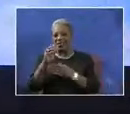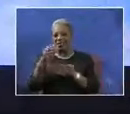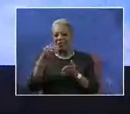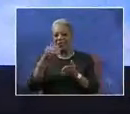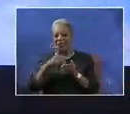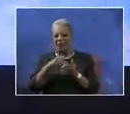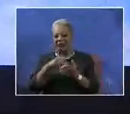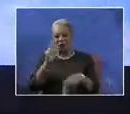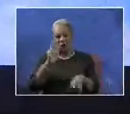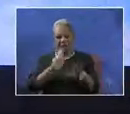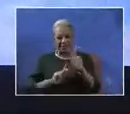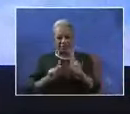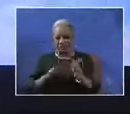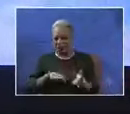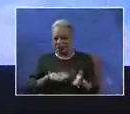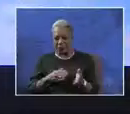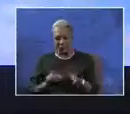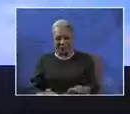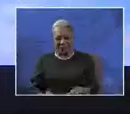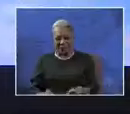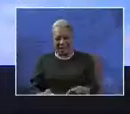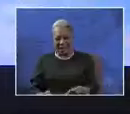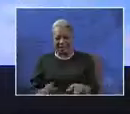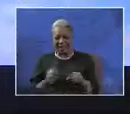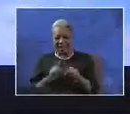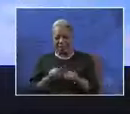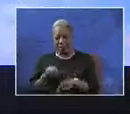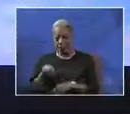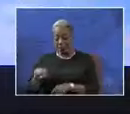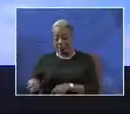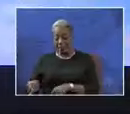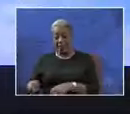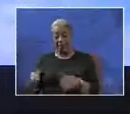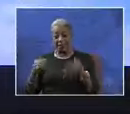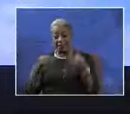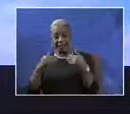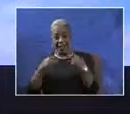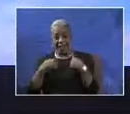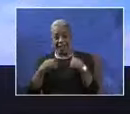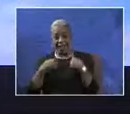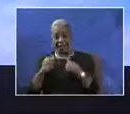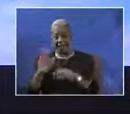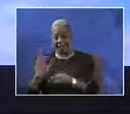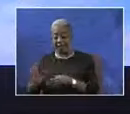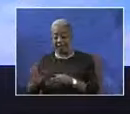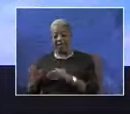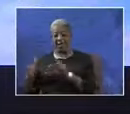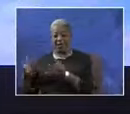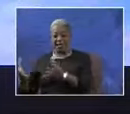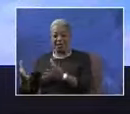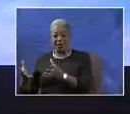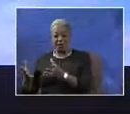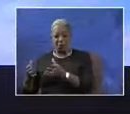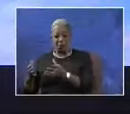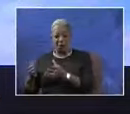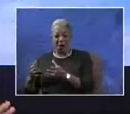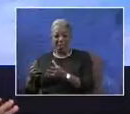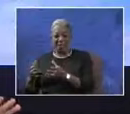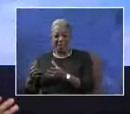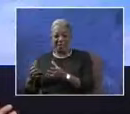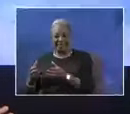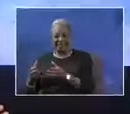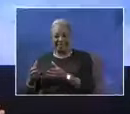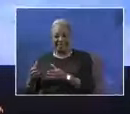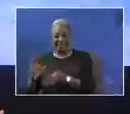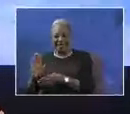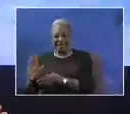But had David had his way, and had David had his army, and had David done what other kings had done, and that is expand